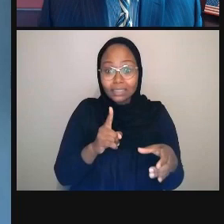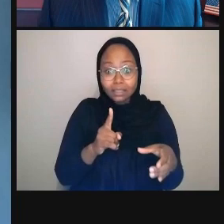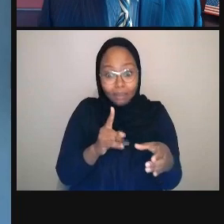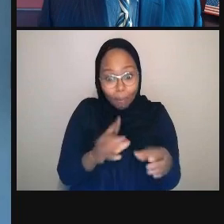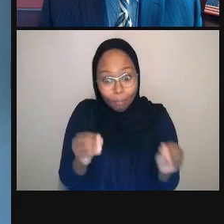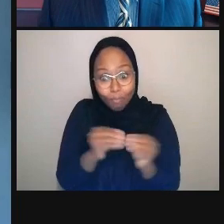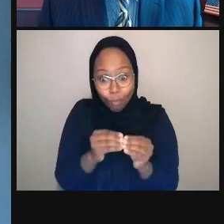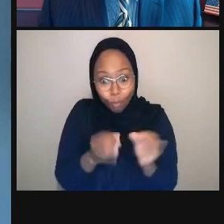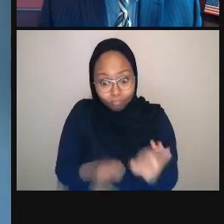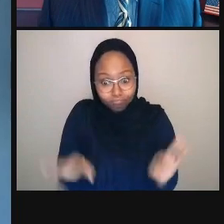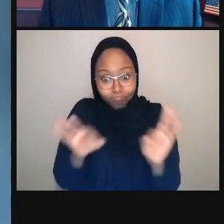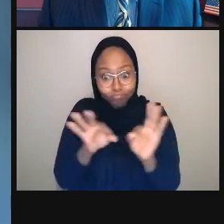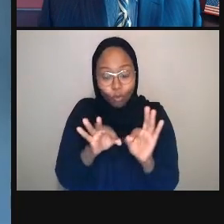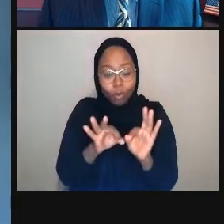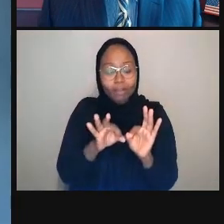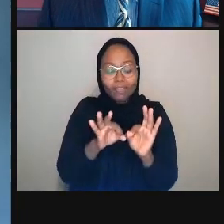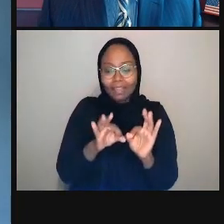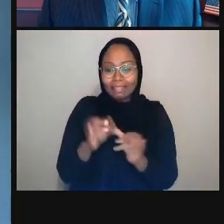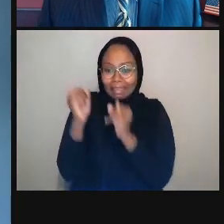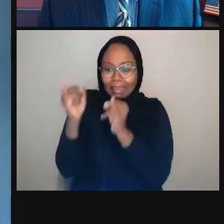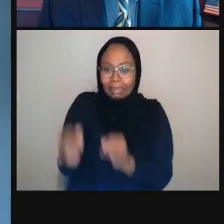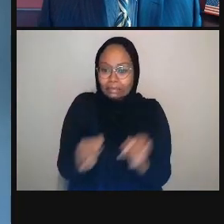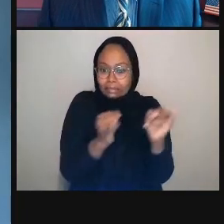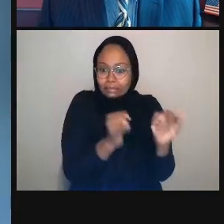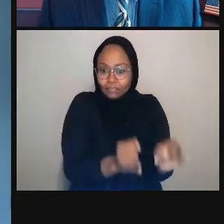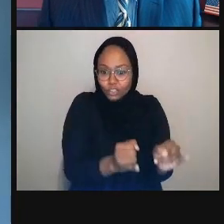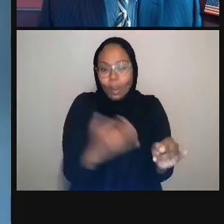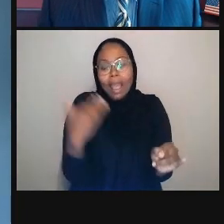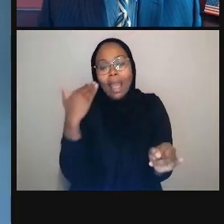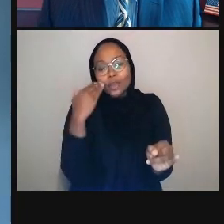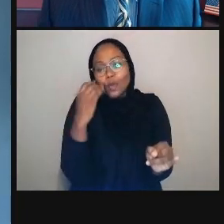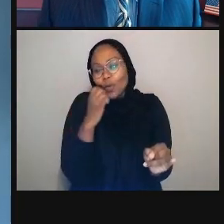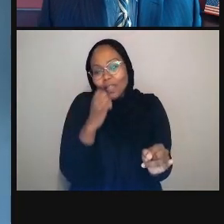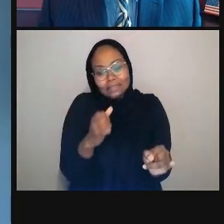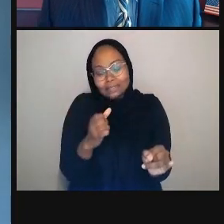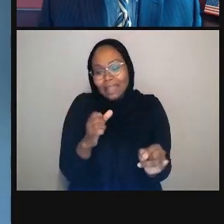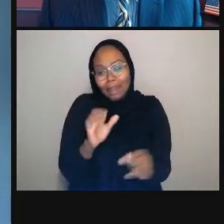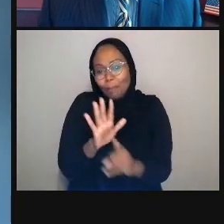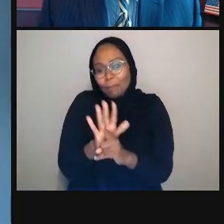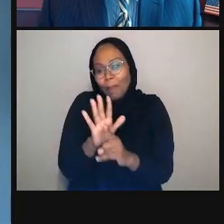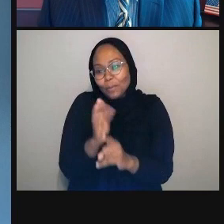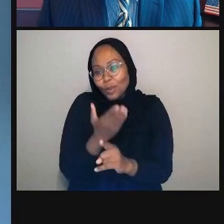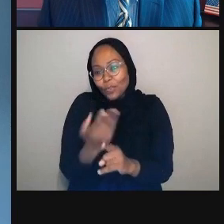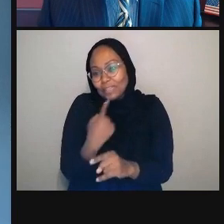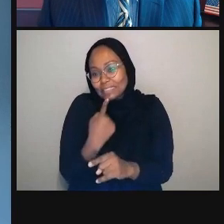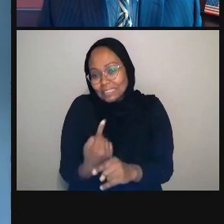in a matter, right? Now, I know this is not a popular thing to say, and I'm saying that in full